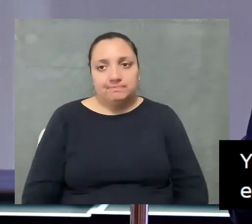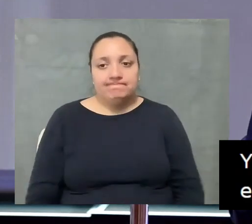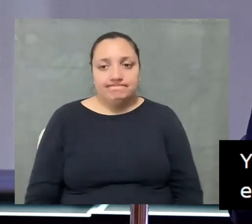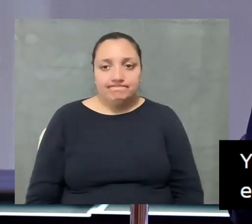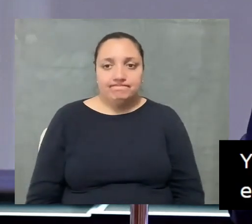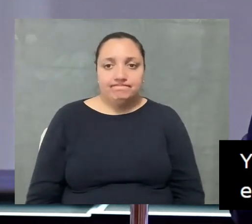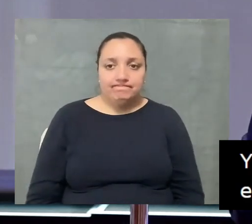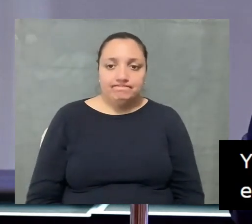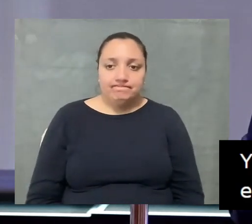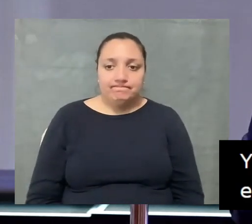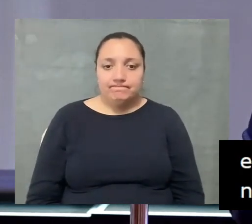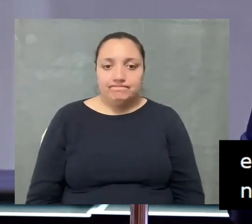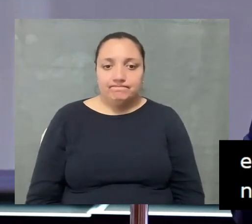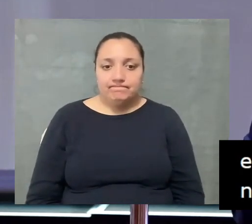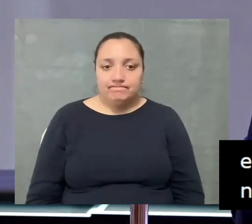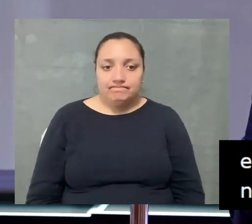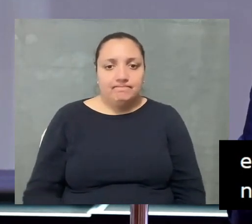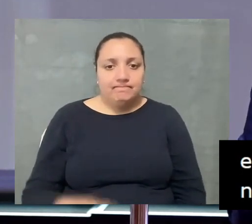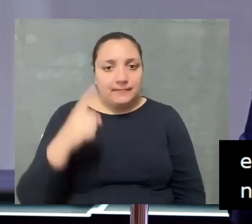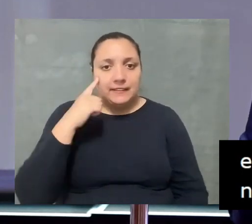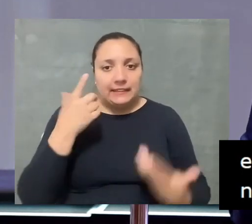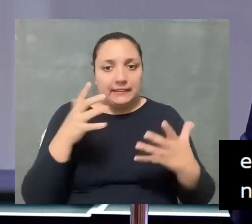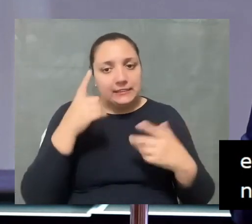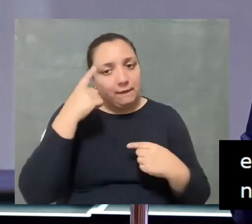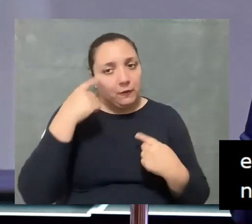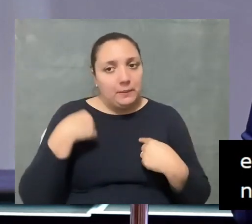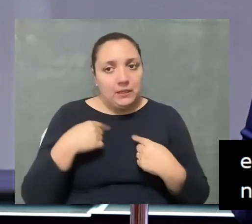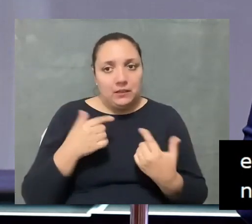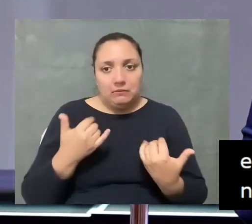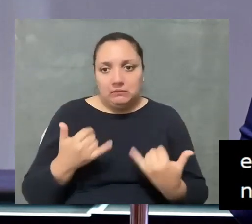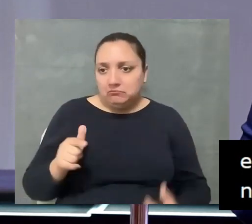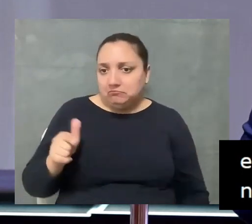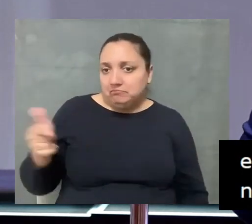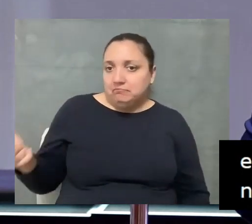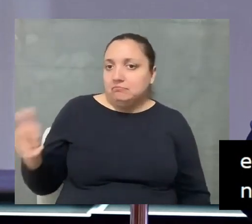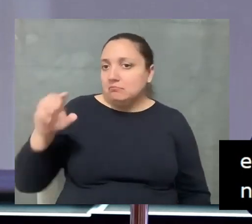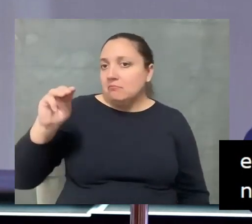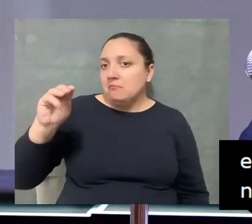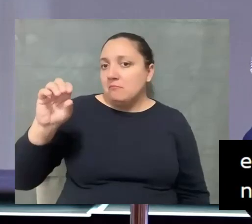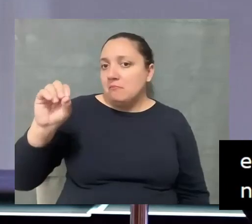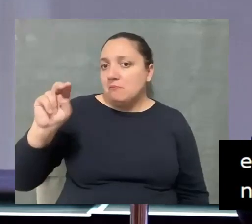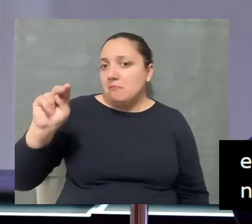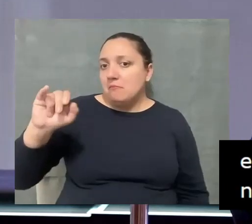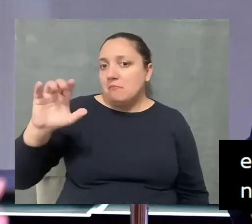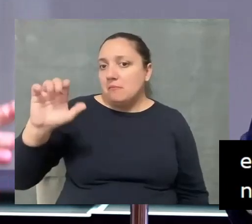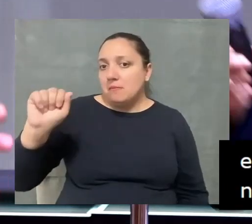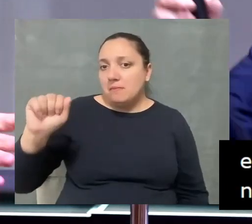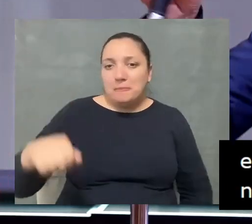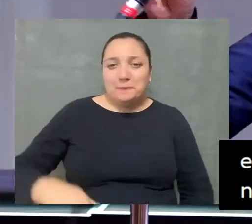I think that's it for me. I'll pass on to Monica.